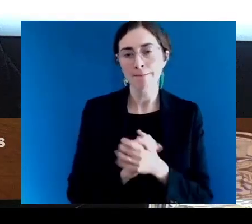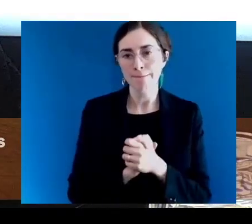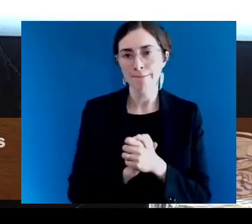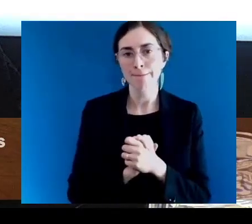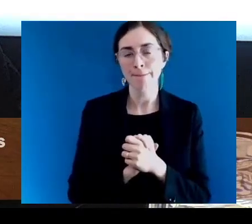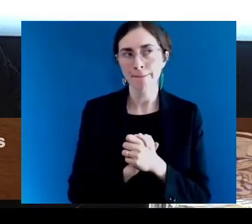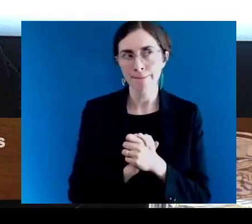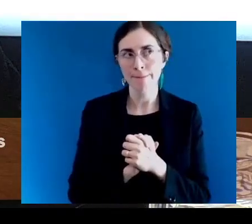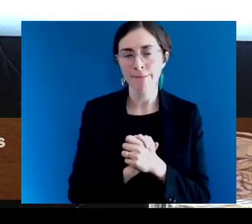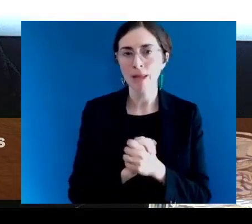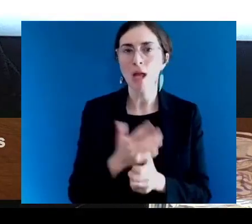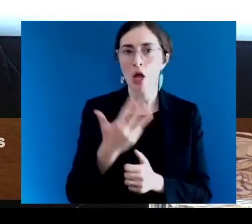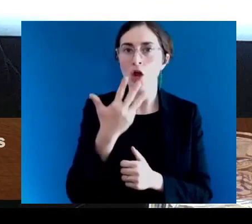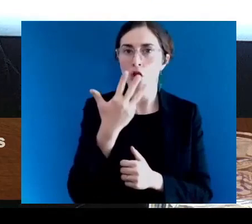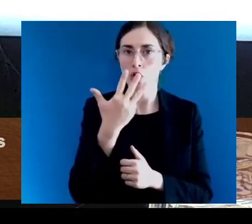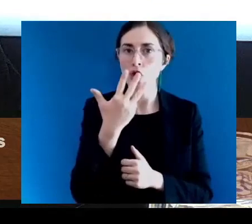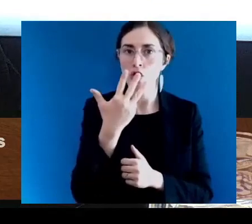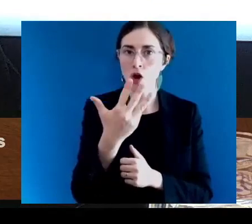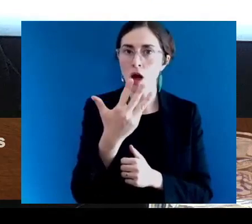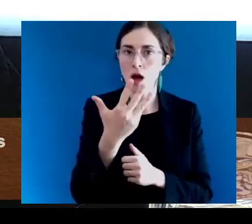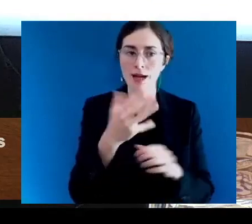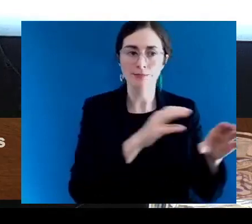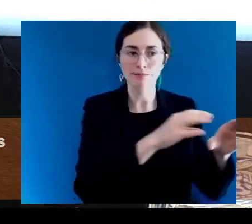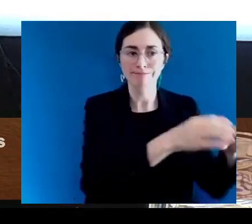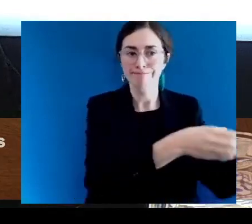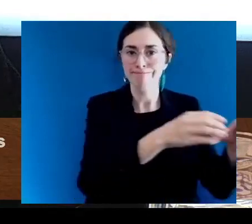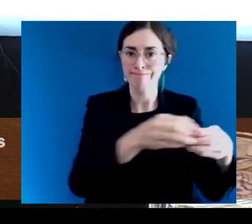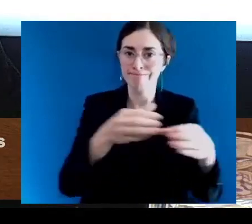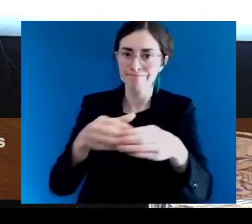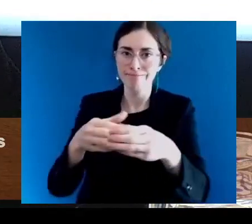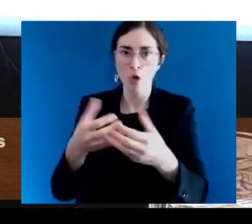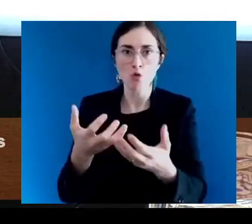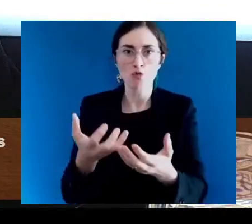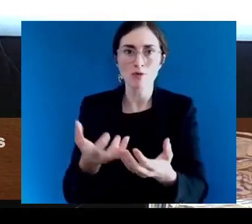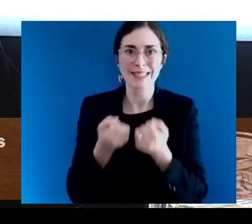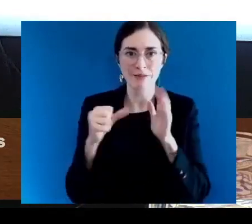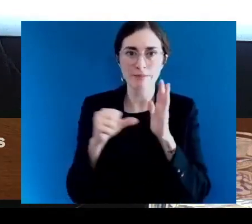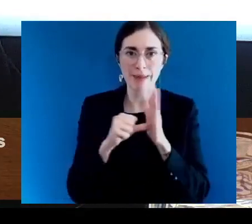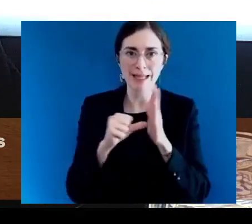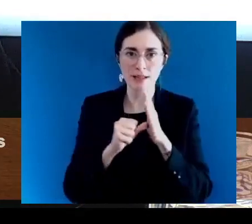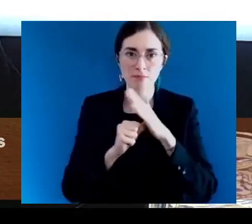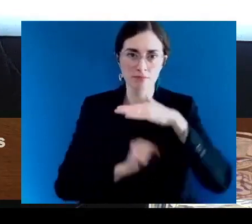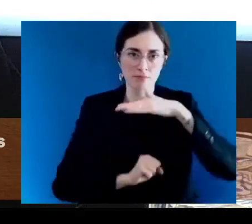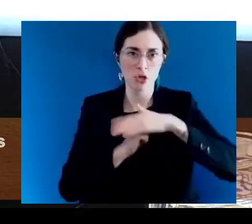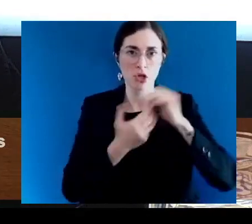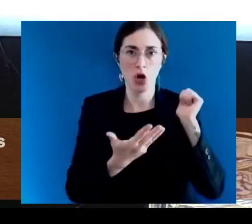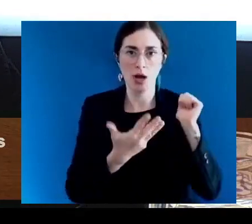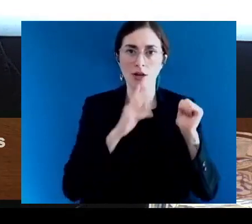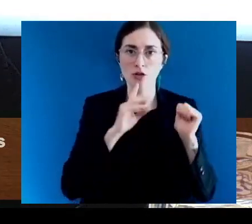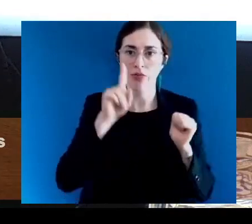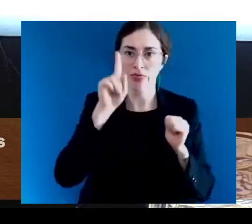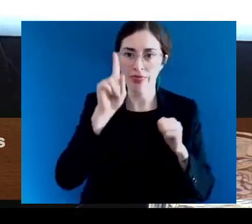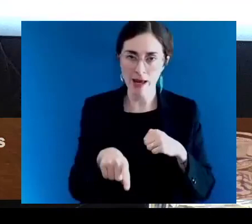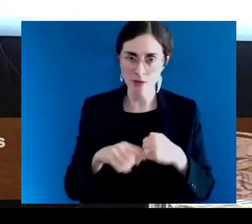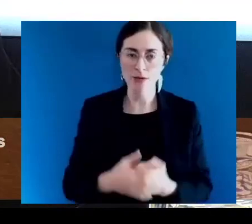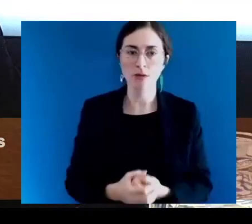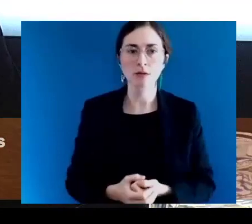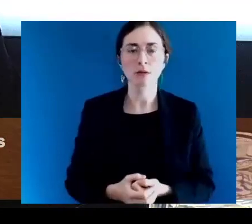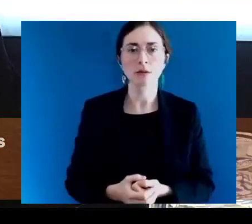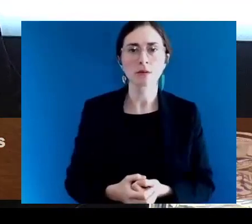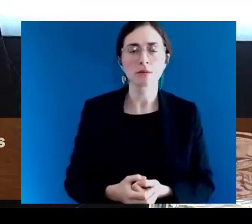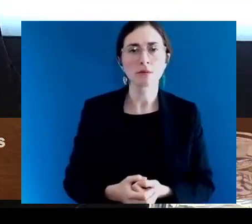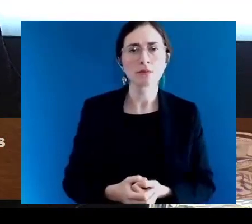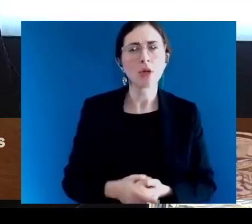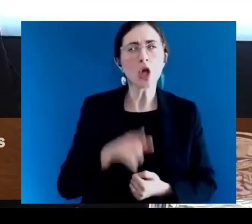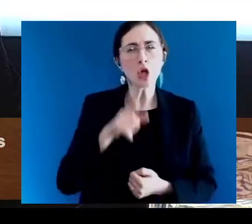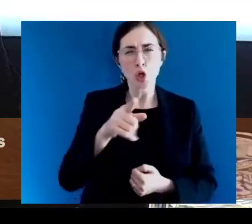Nine RAPs have received funding totaling that amount. Yes. And the question is the difference between that